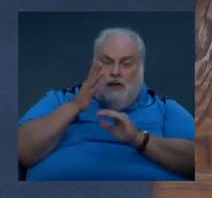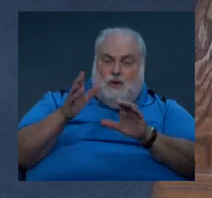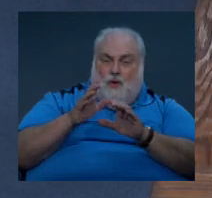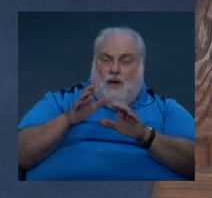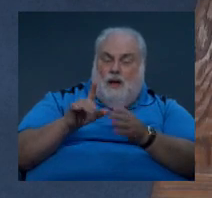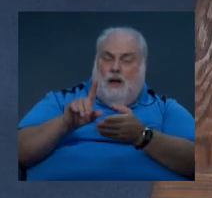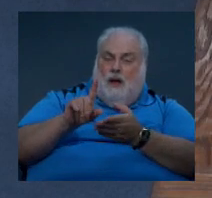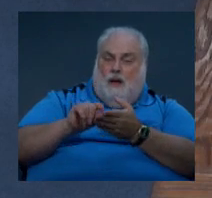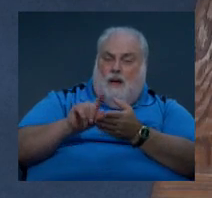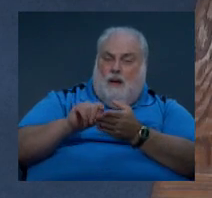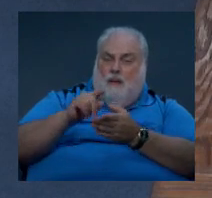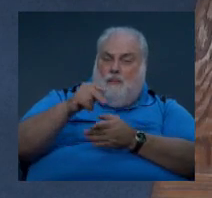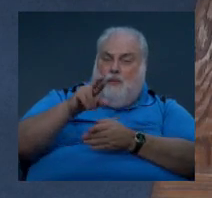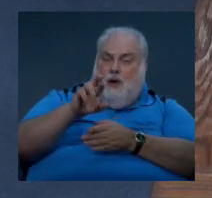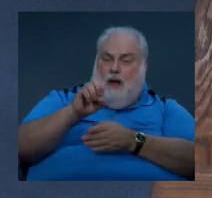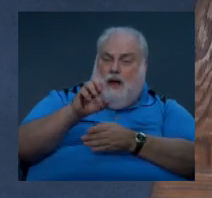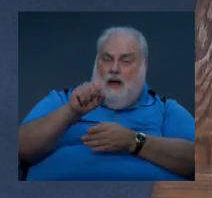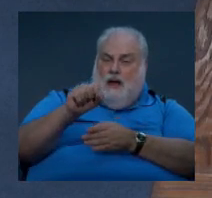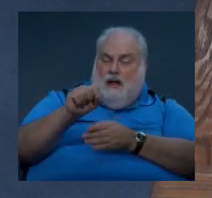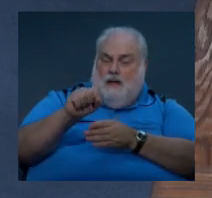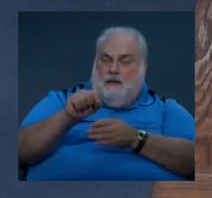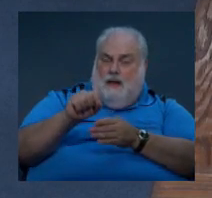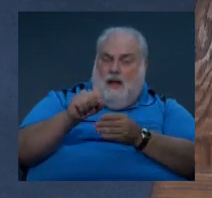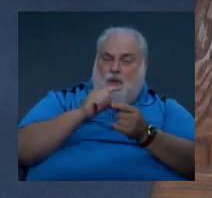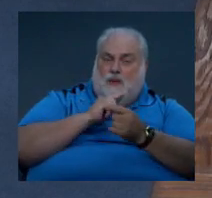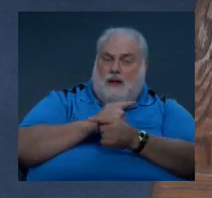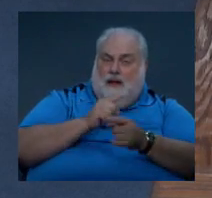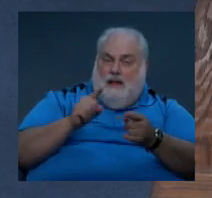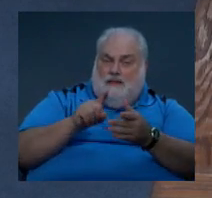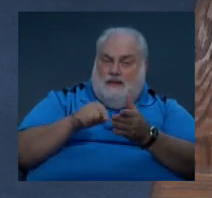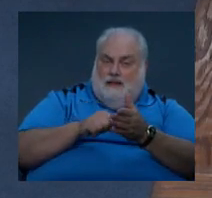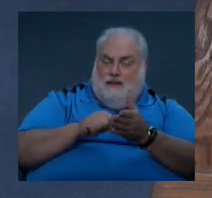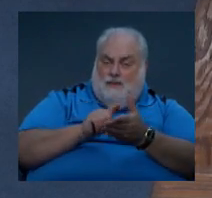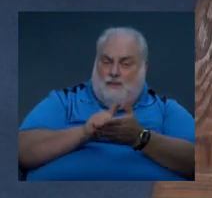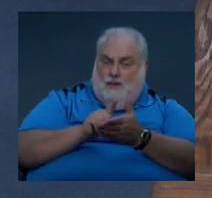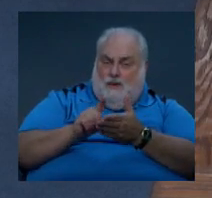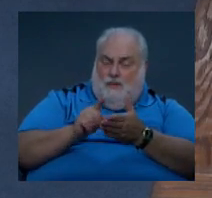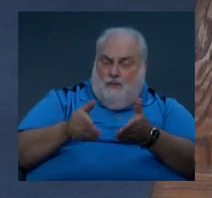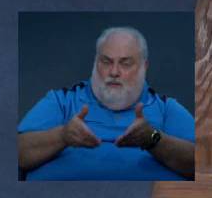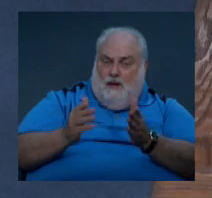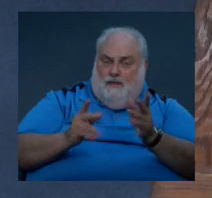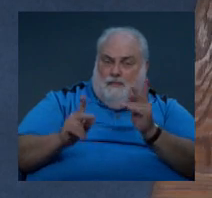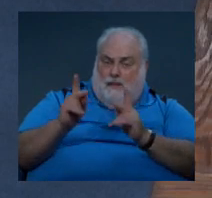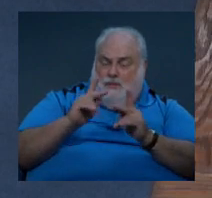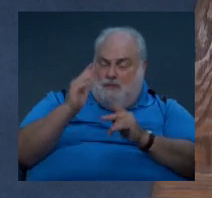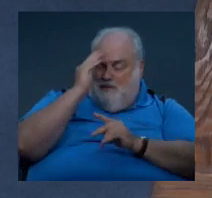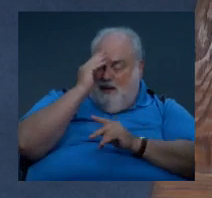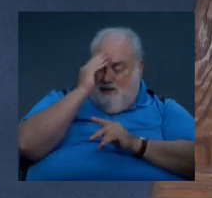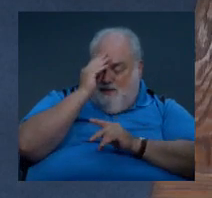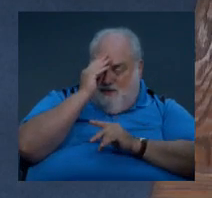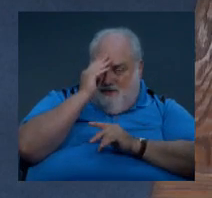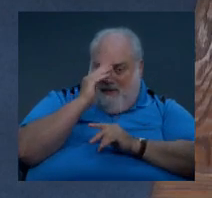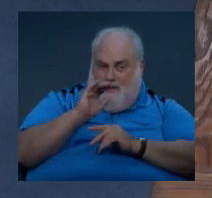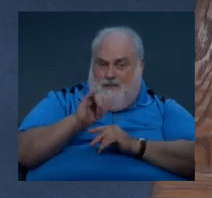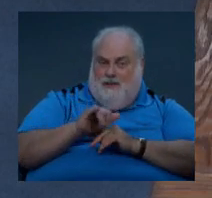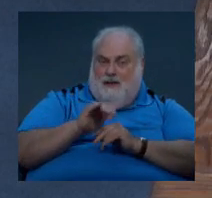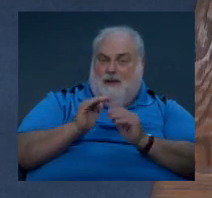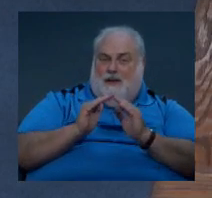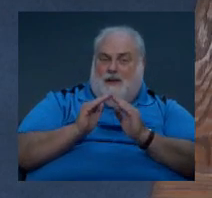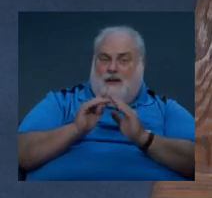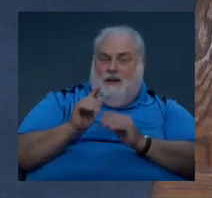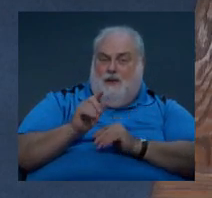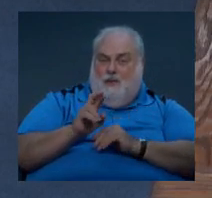press release on this within the next week to provide this information to the citizens of Little Rock.